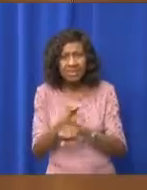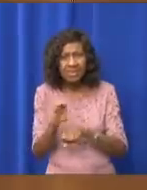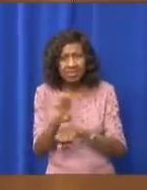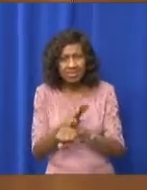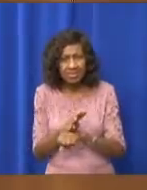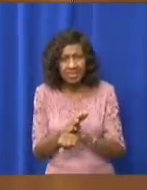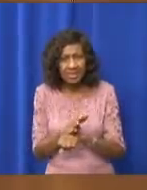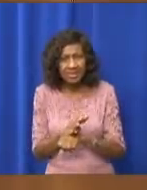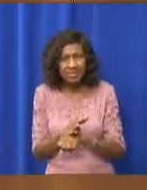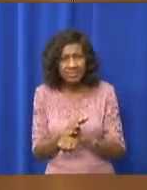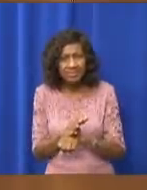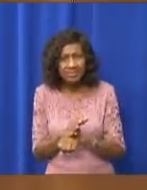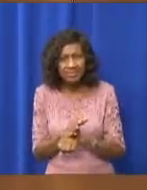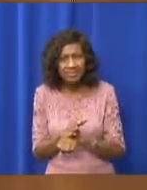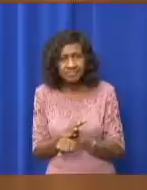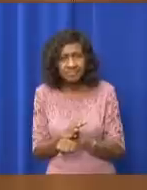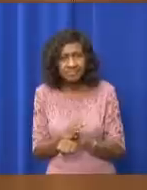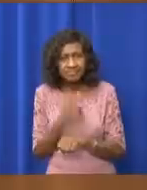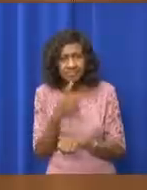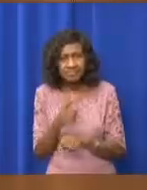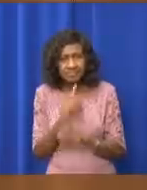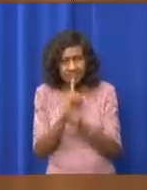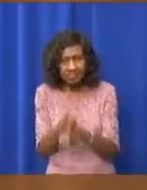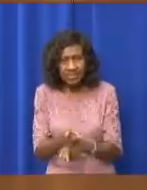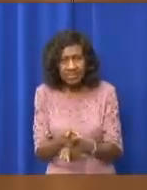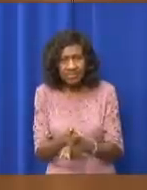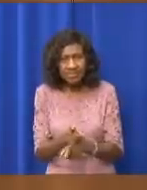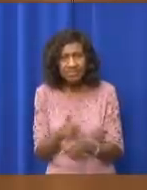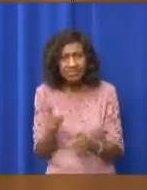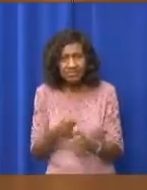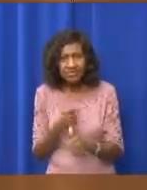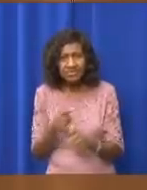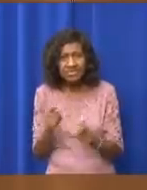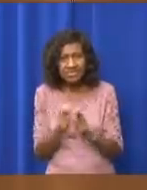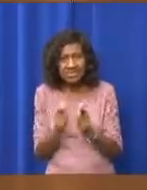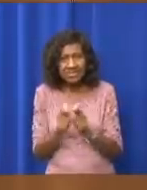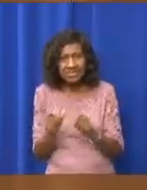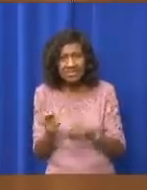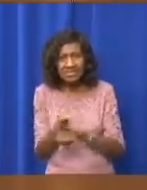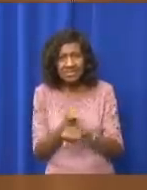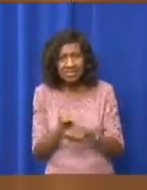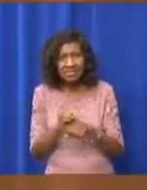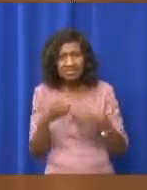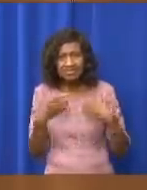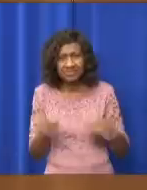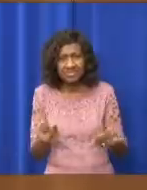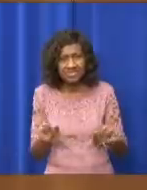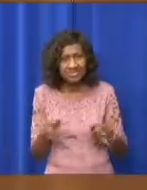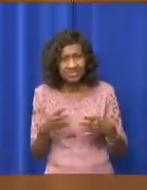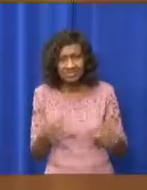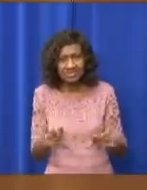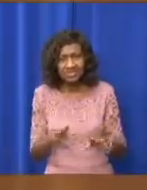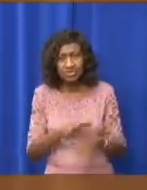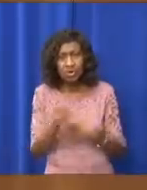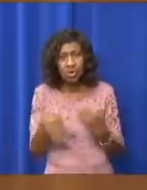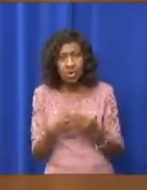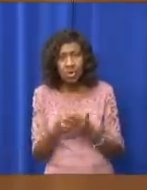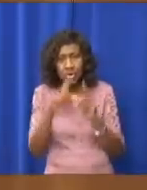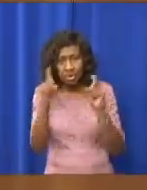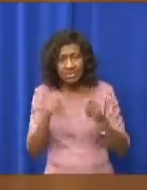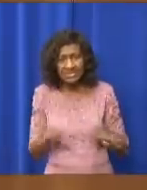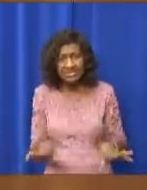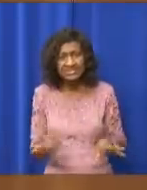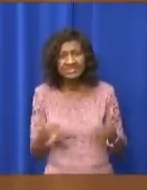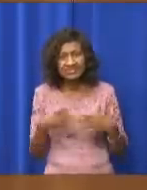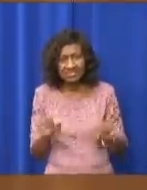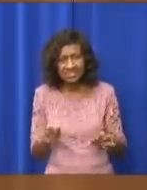We are pouring, well, first of all, Little Cayman is 100% tested, so that's good, that's done.